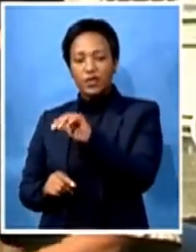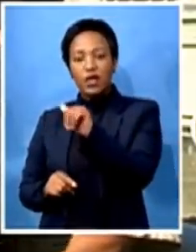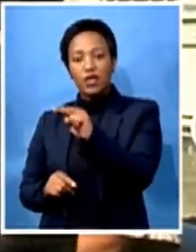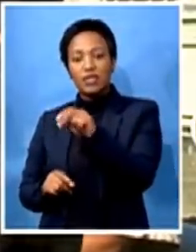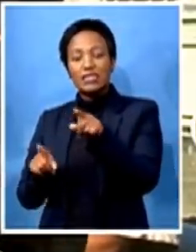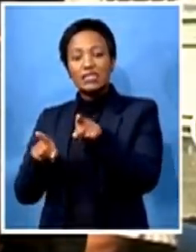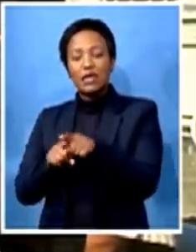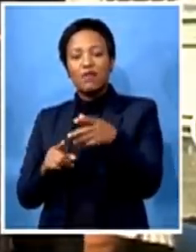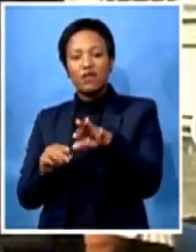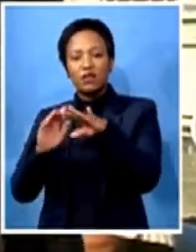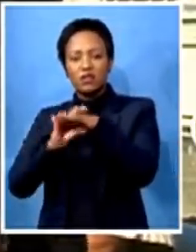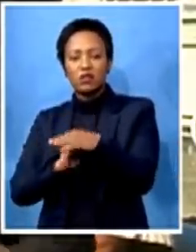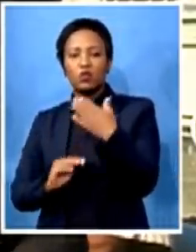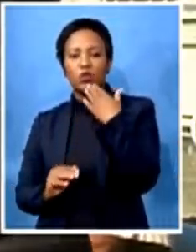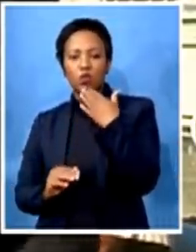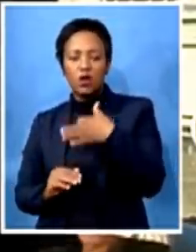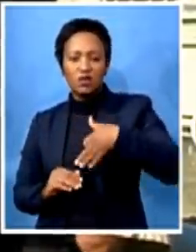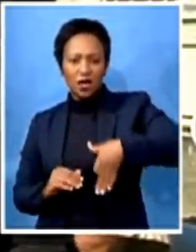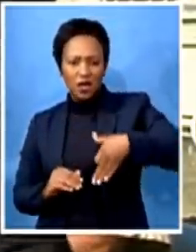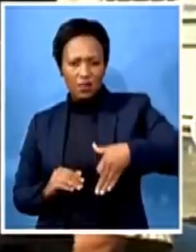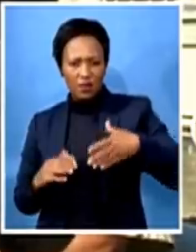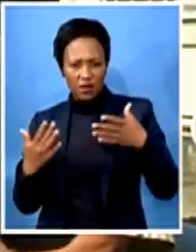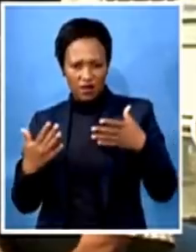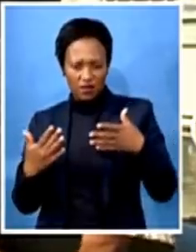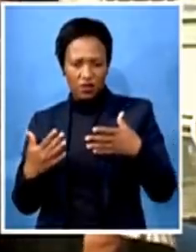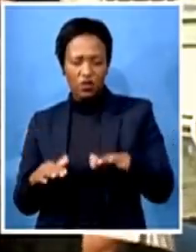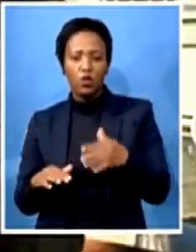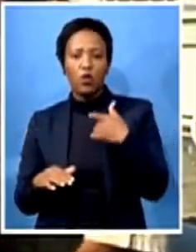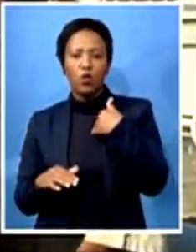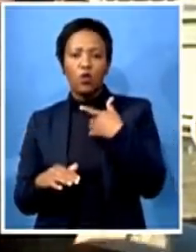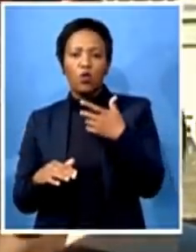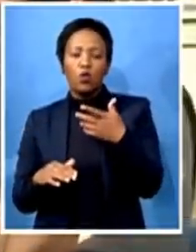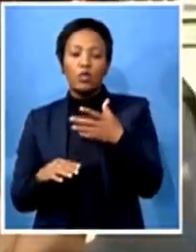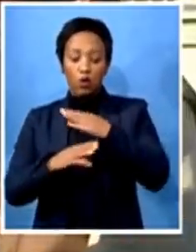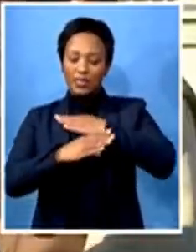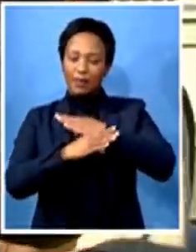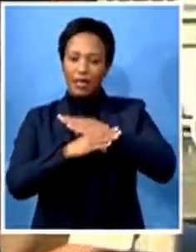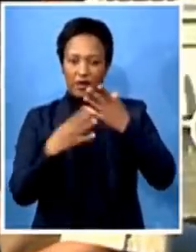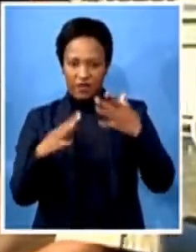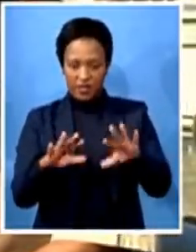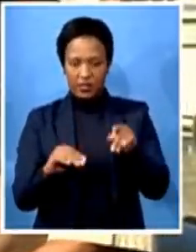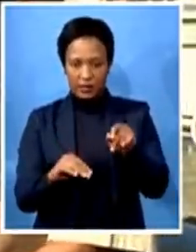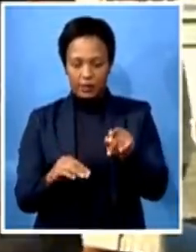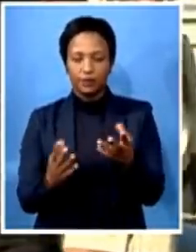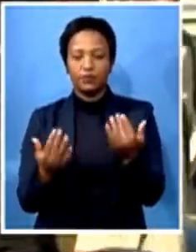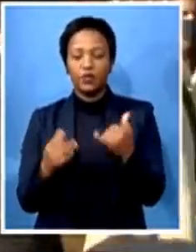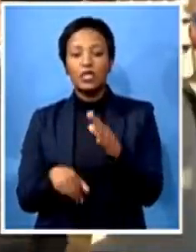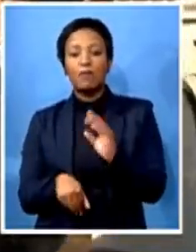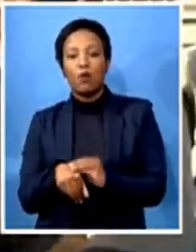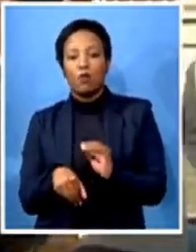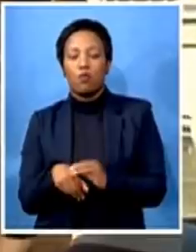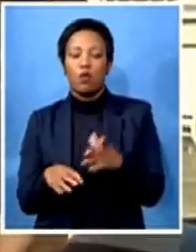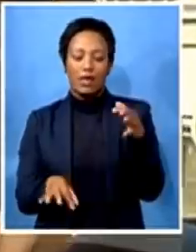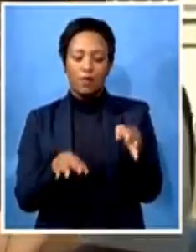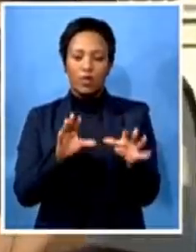clear identified problem in the region, and that is the problem, the political crisis, political leadership,